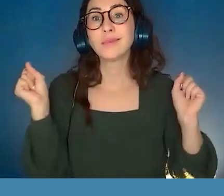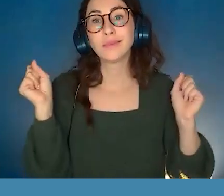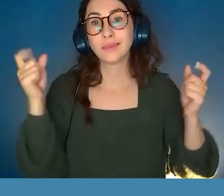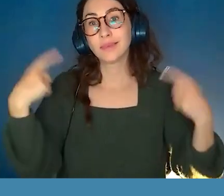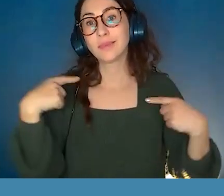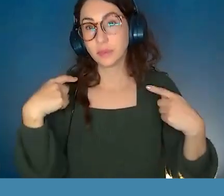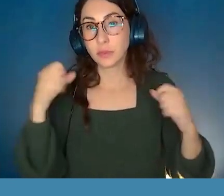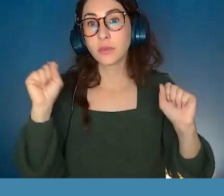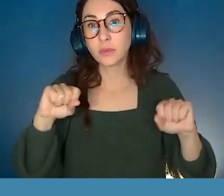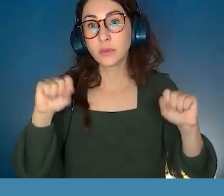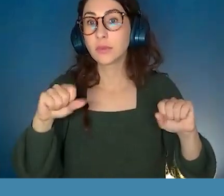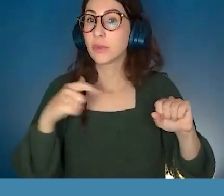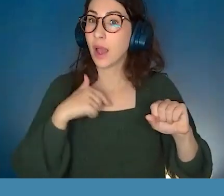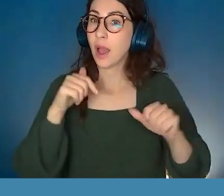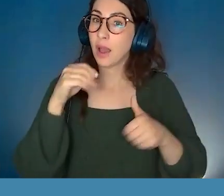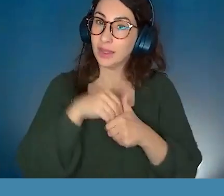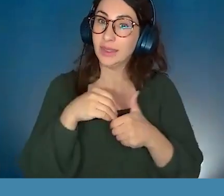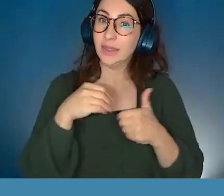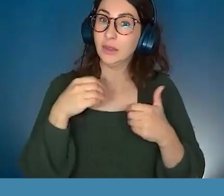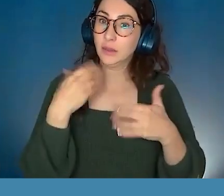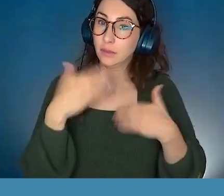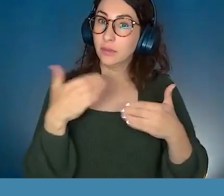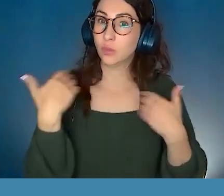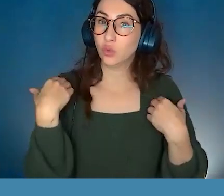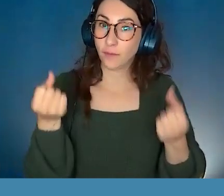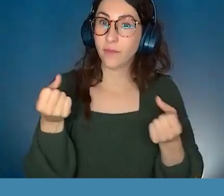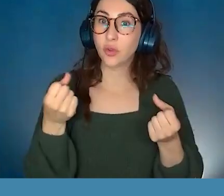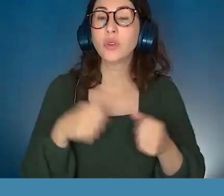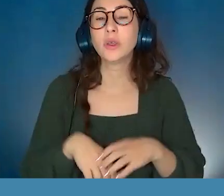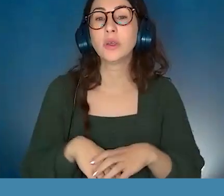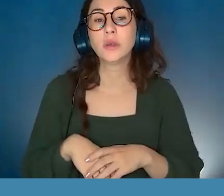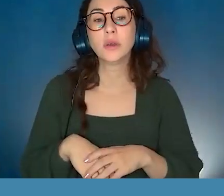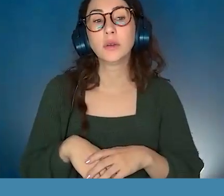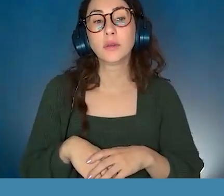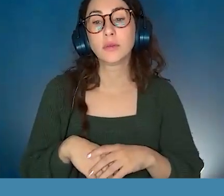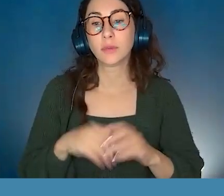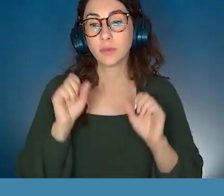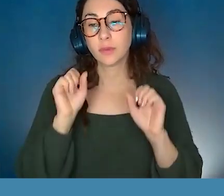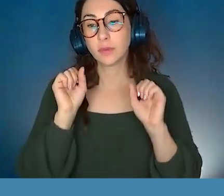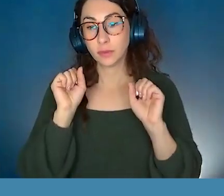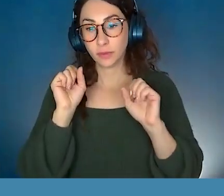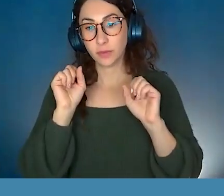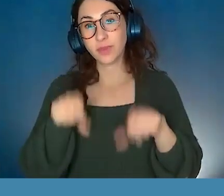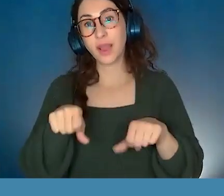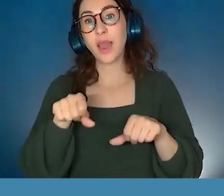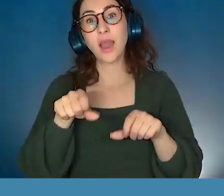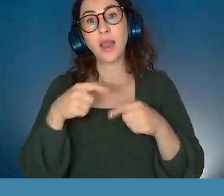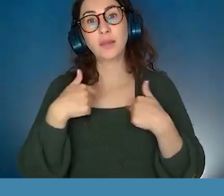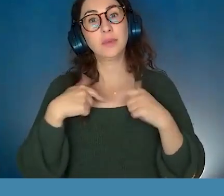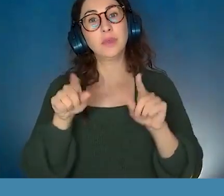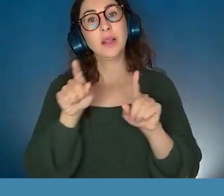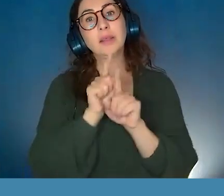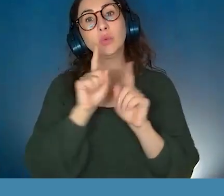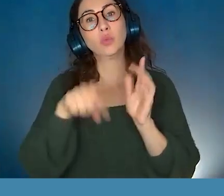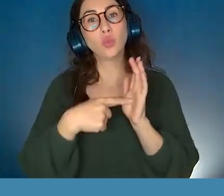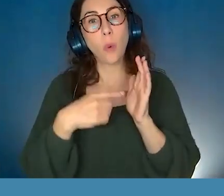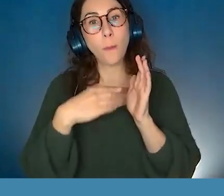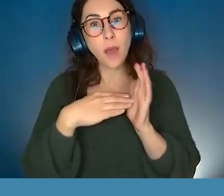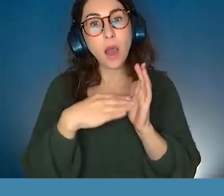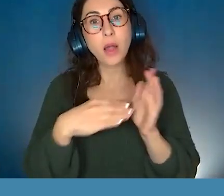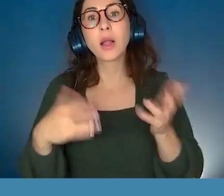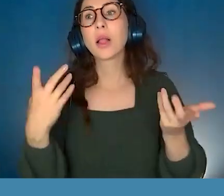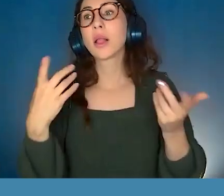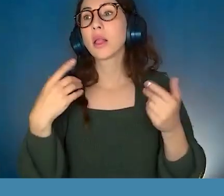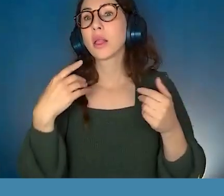someone who is living in recovery so that they can be, they can help others with role modeling, educating, and providing